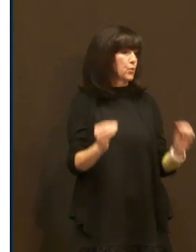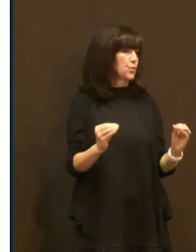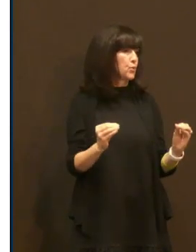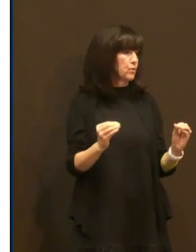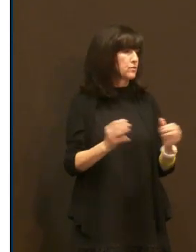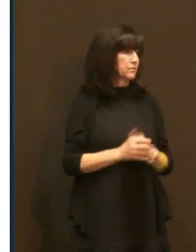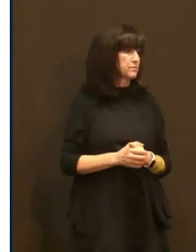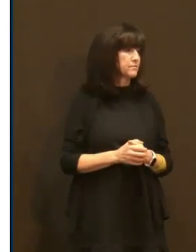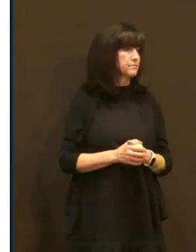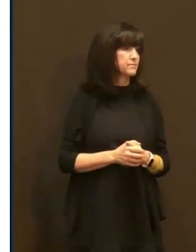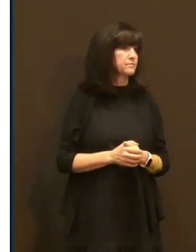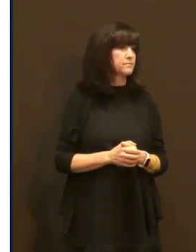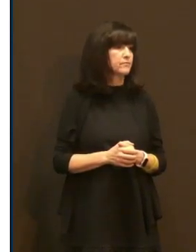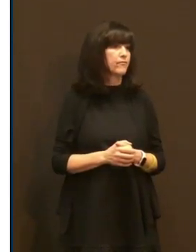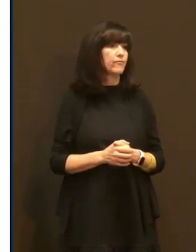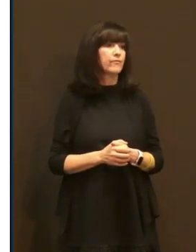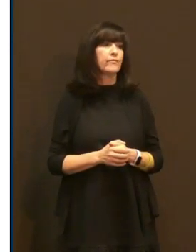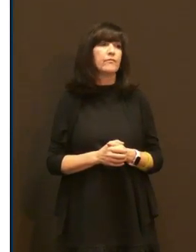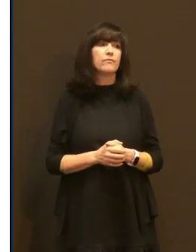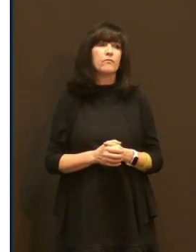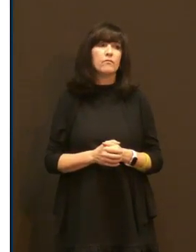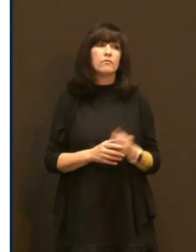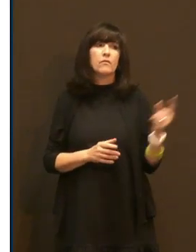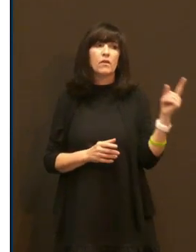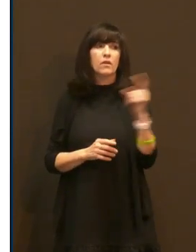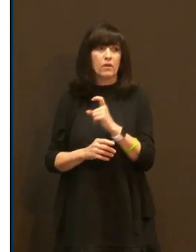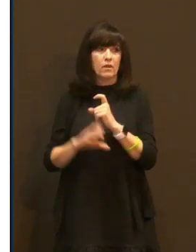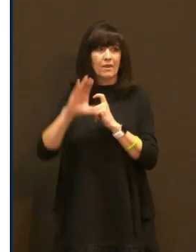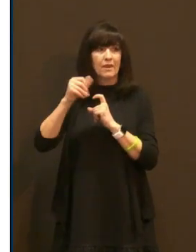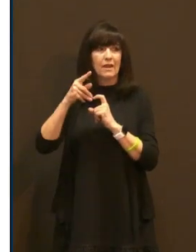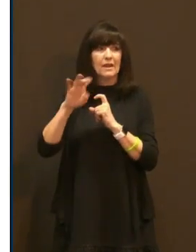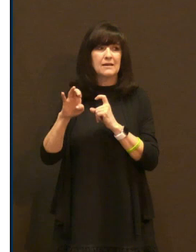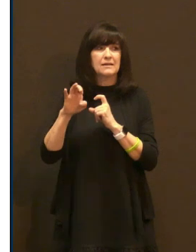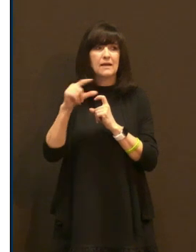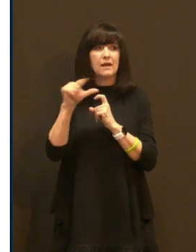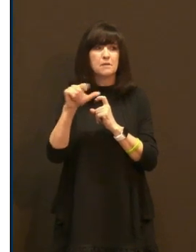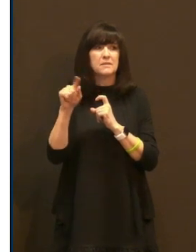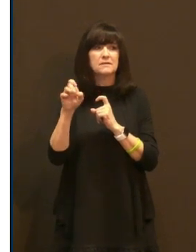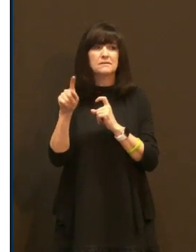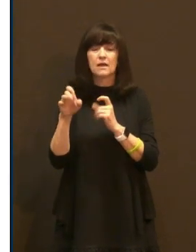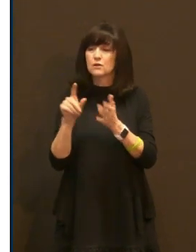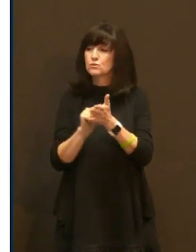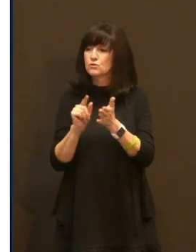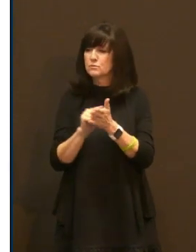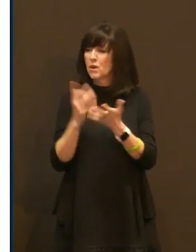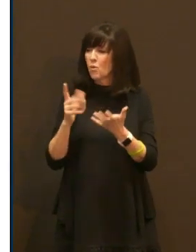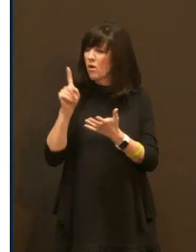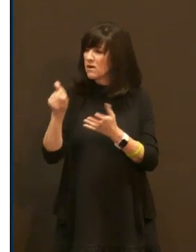Melissa Steele at the Cape Gazette asked, could someone clarify the restrictions for movie theaters?